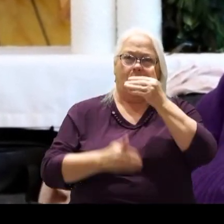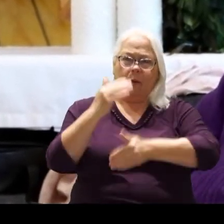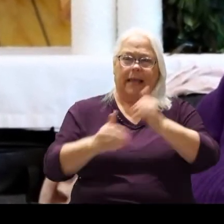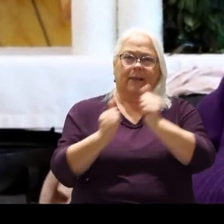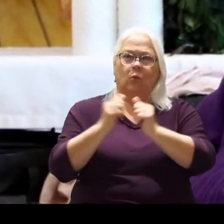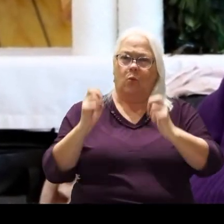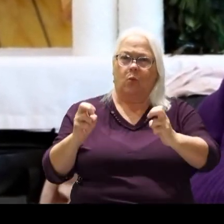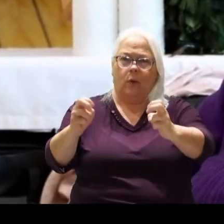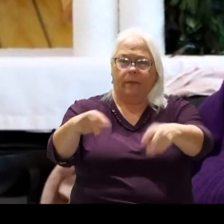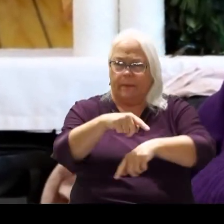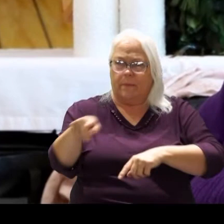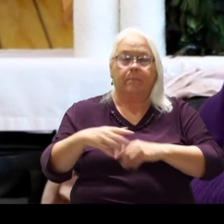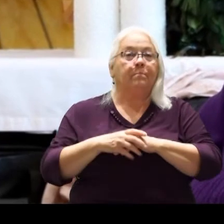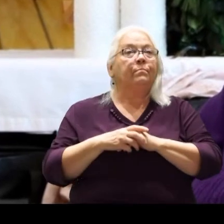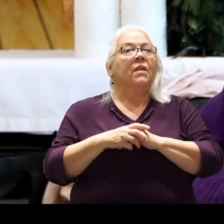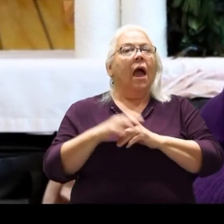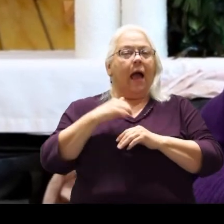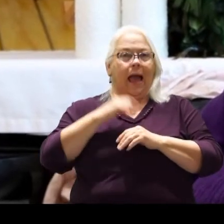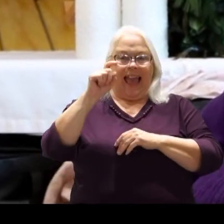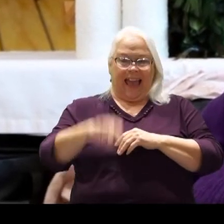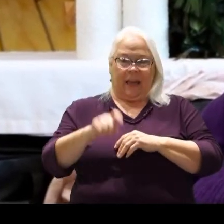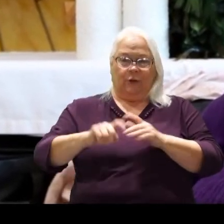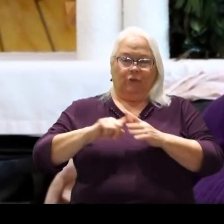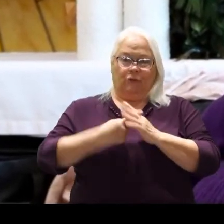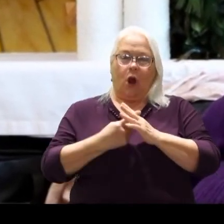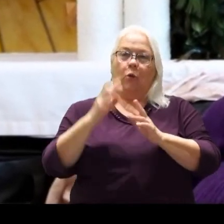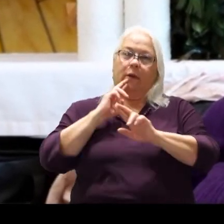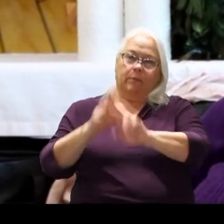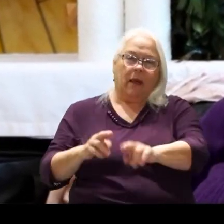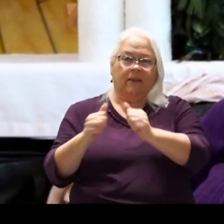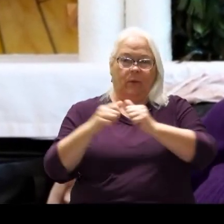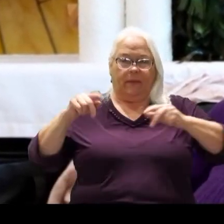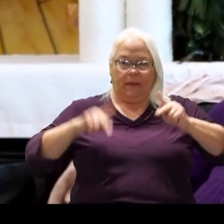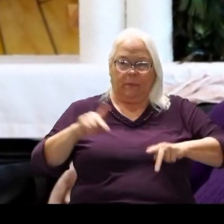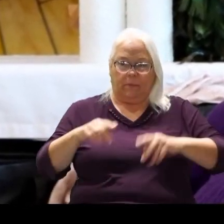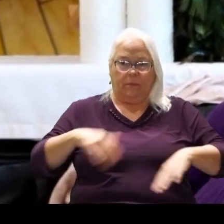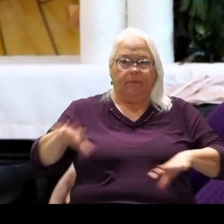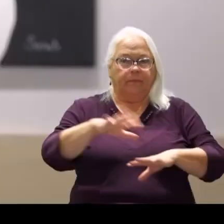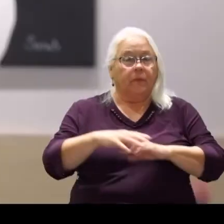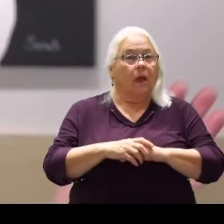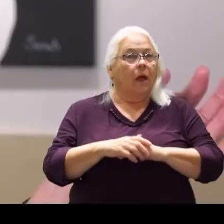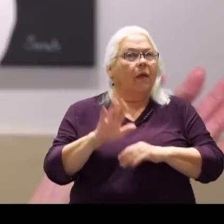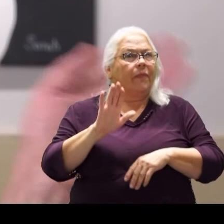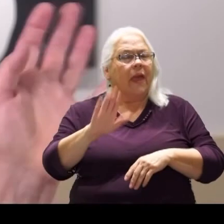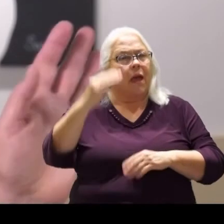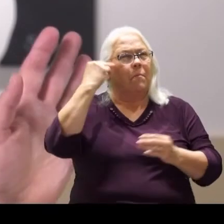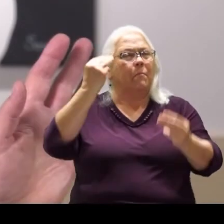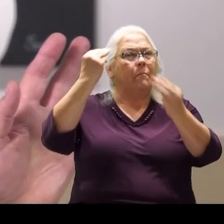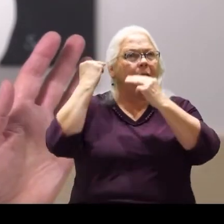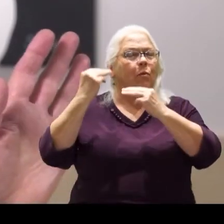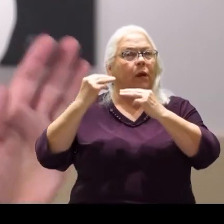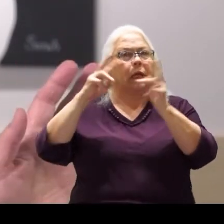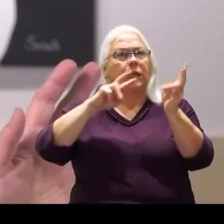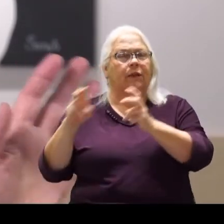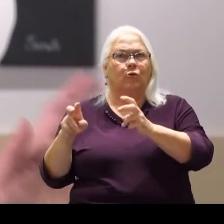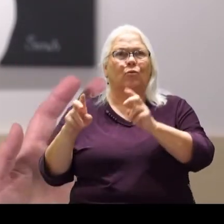more process-oriented. And I really had to become responsive to the people who came to the sessions. Some people had memory issues.